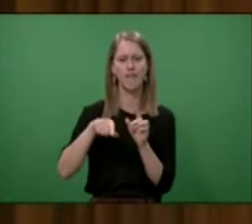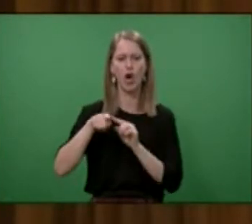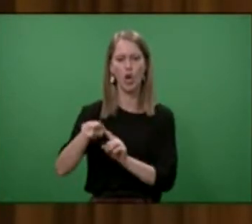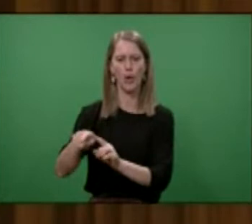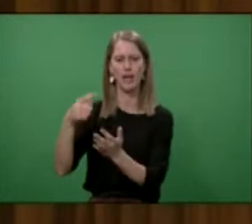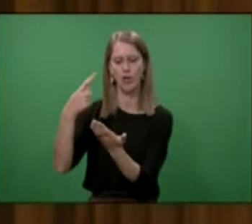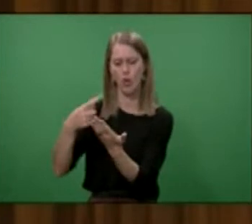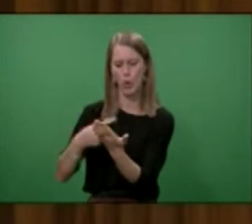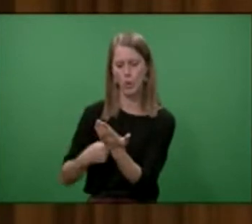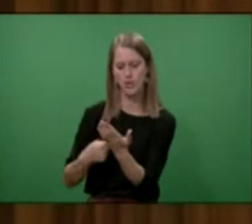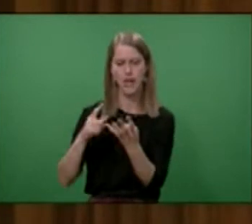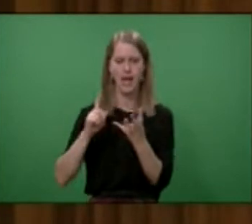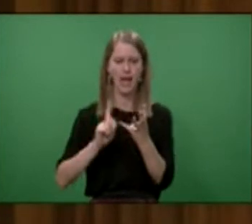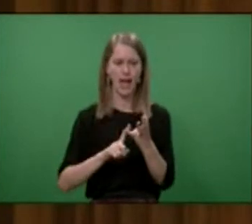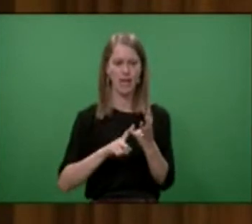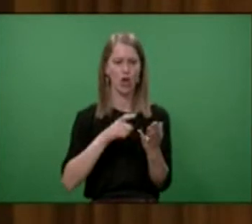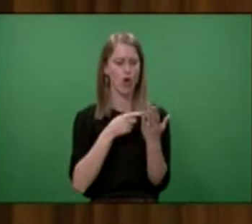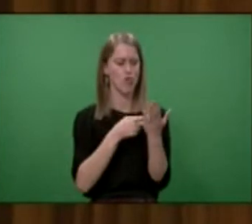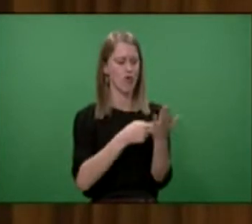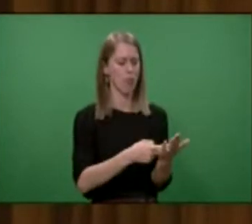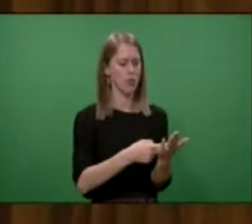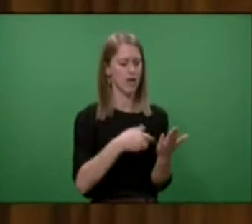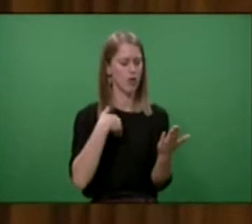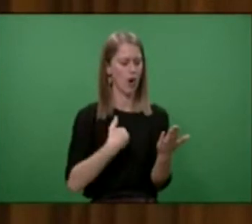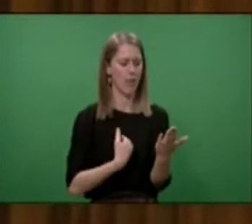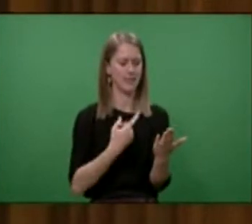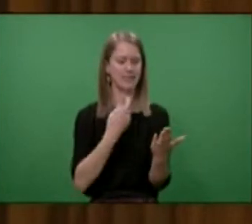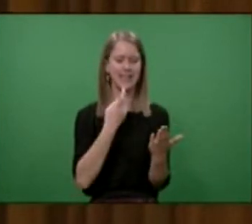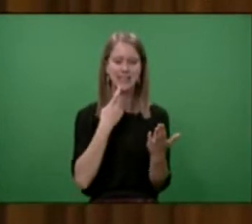and meet reporting requirements in a coherent way.